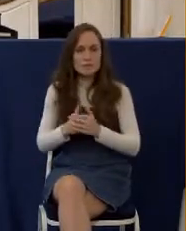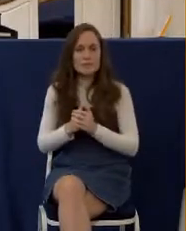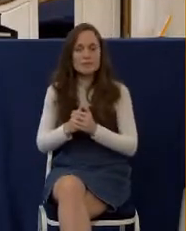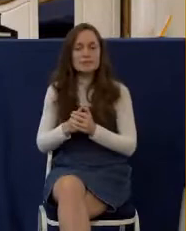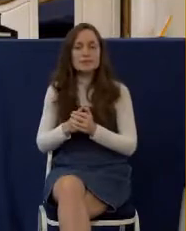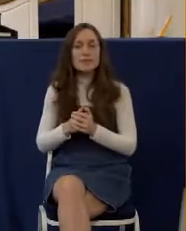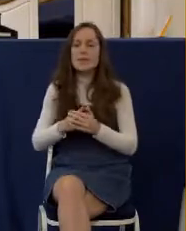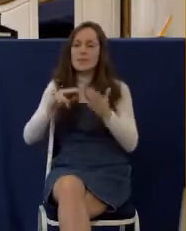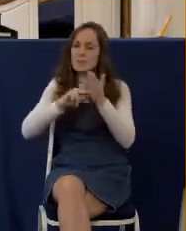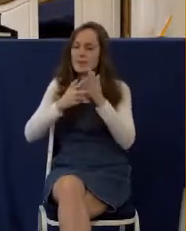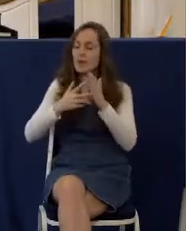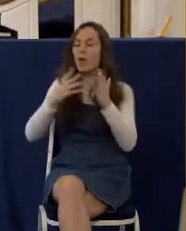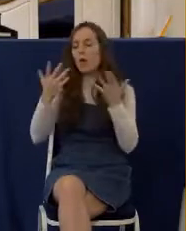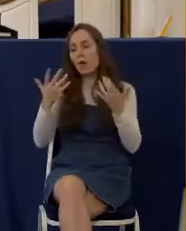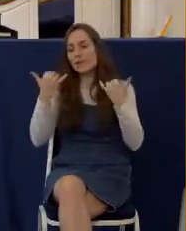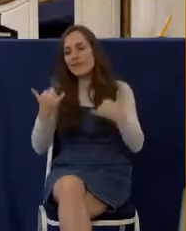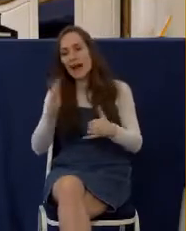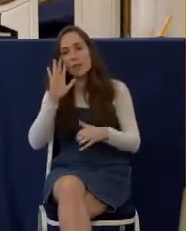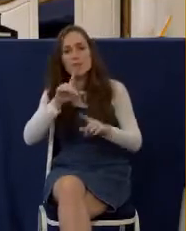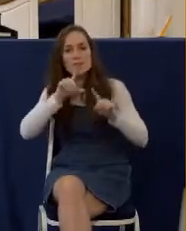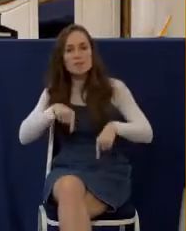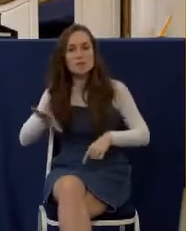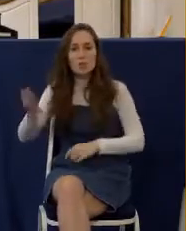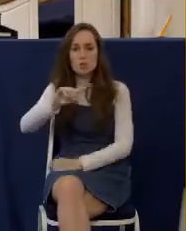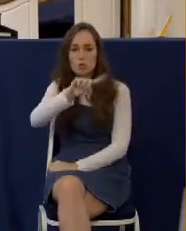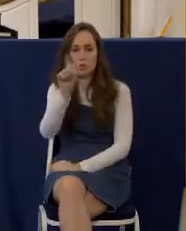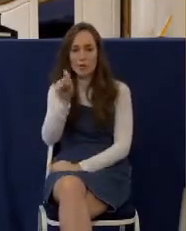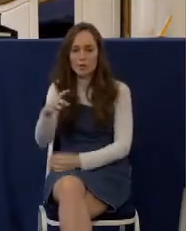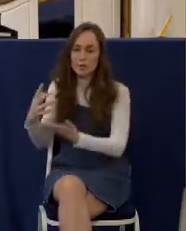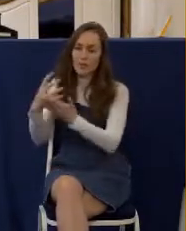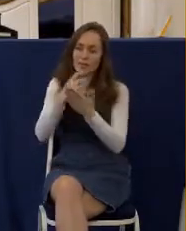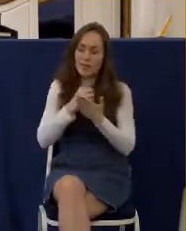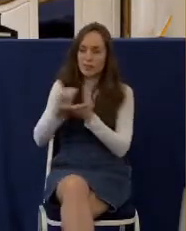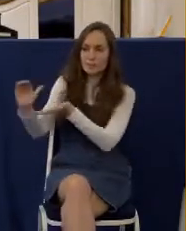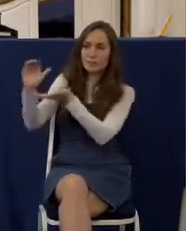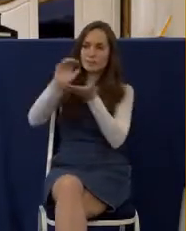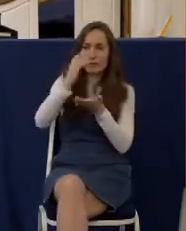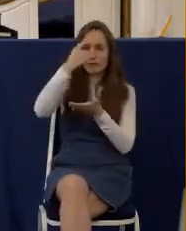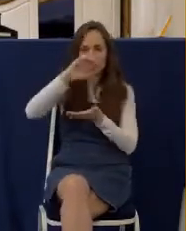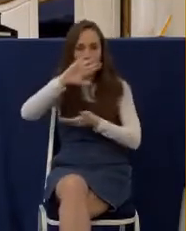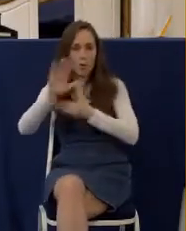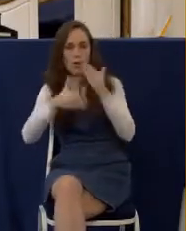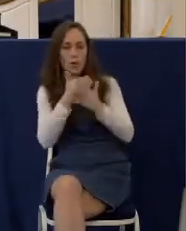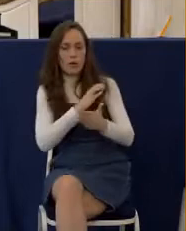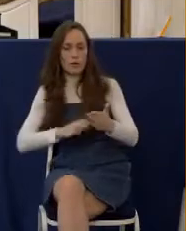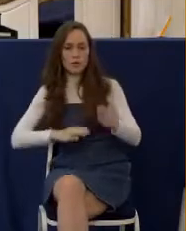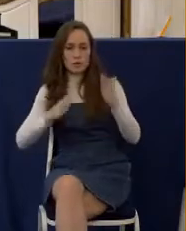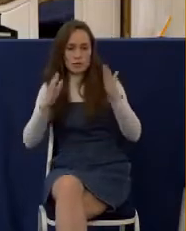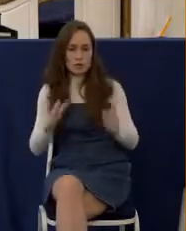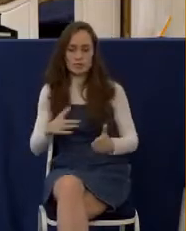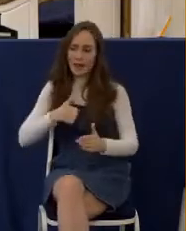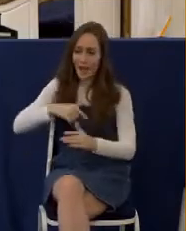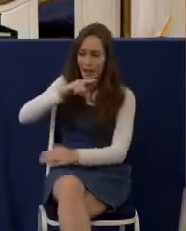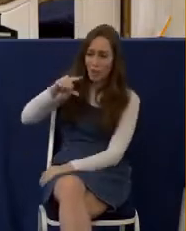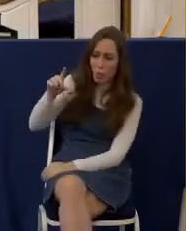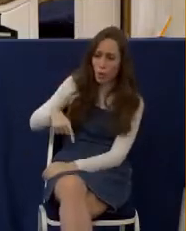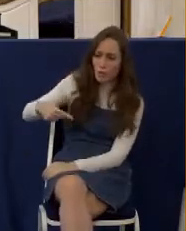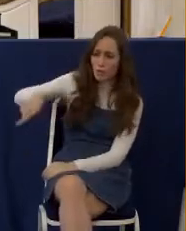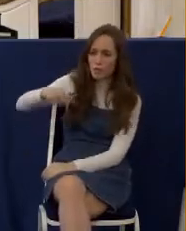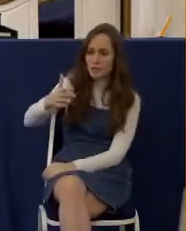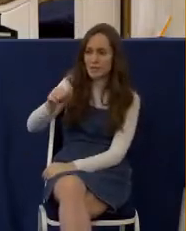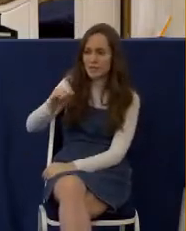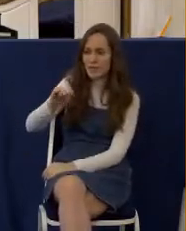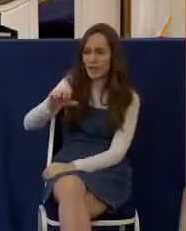you asked me about this collection that we're making for all the saints, as I have given order to the churches of Galatia, even so do